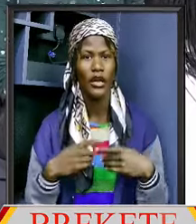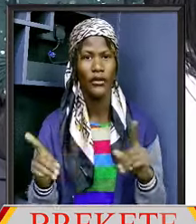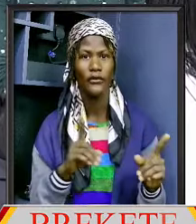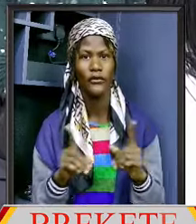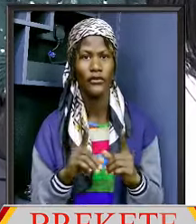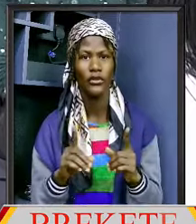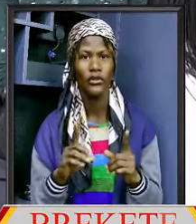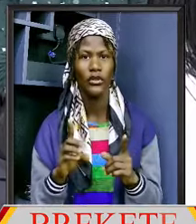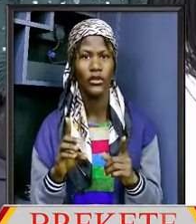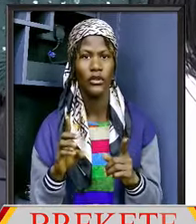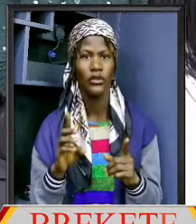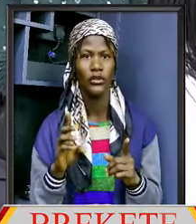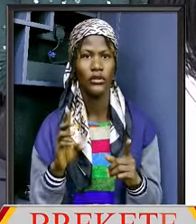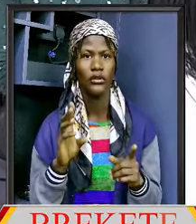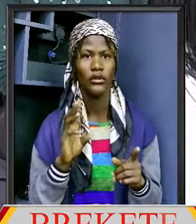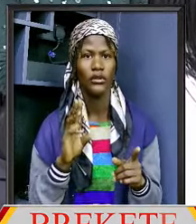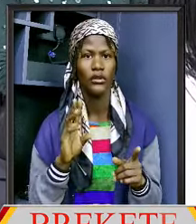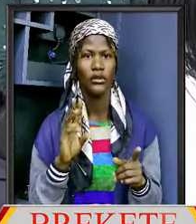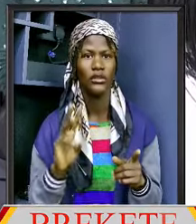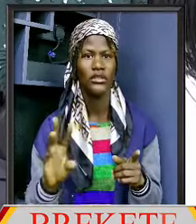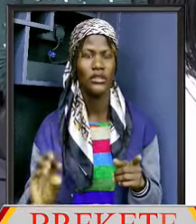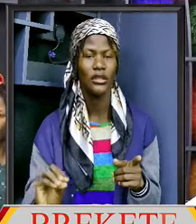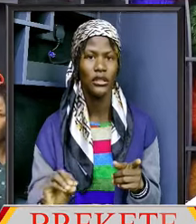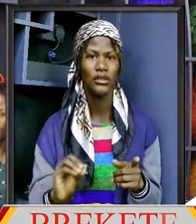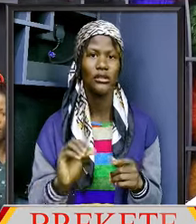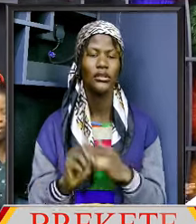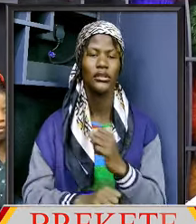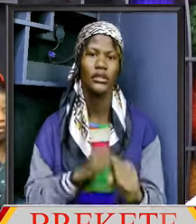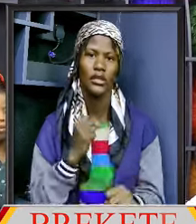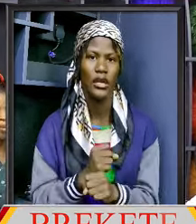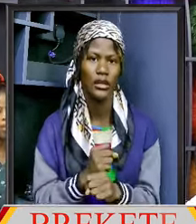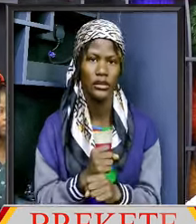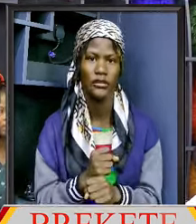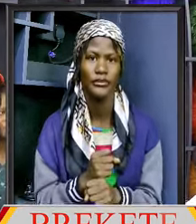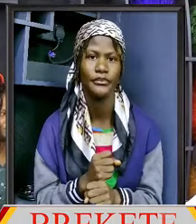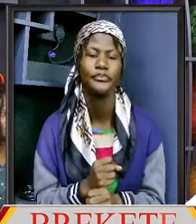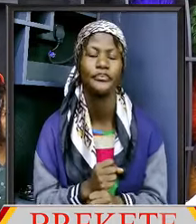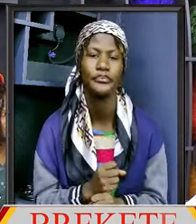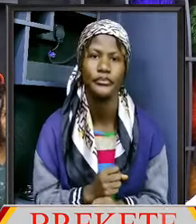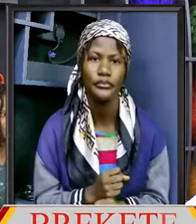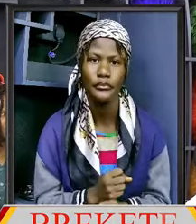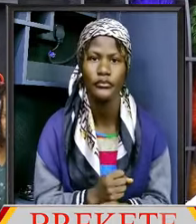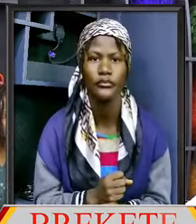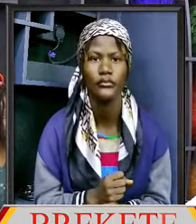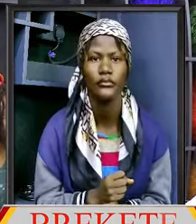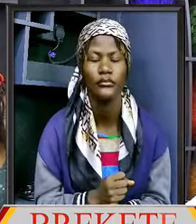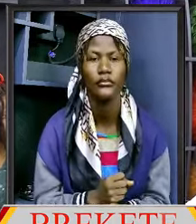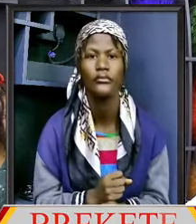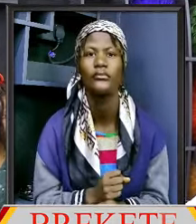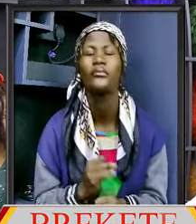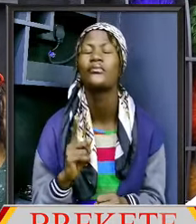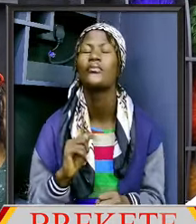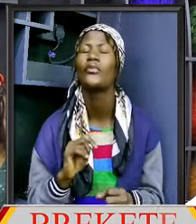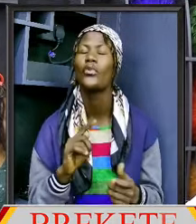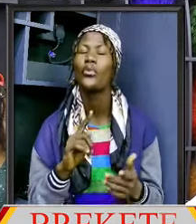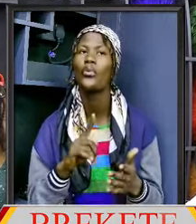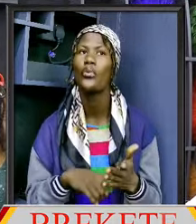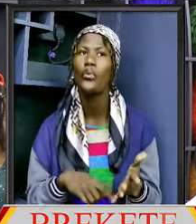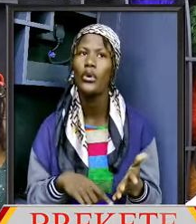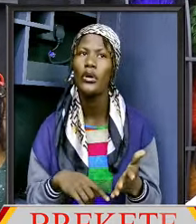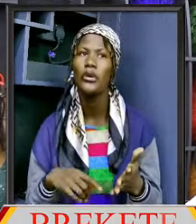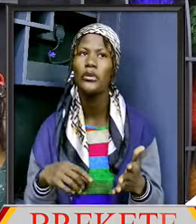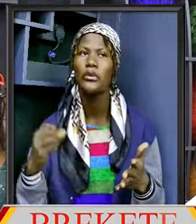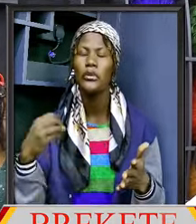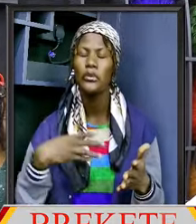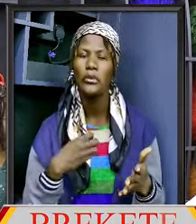Nigeria. 60 years? 60 years. Wow, make we clap now. And you get what thing Oyibo they call